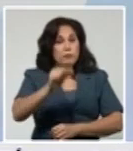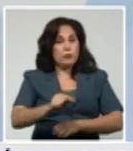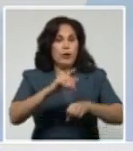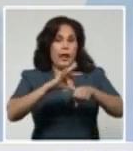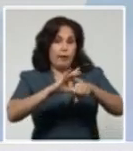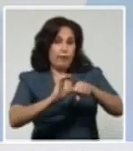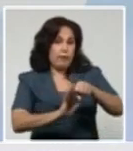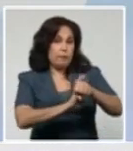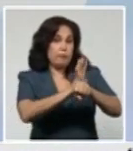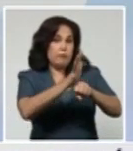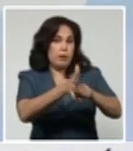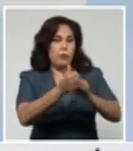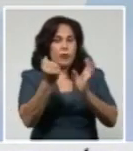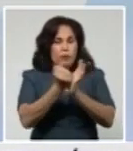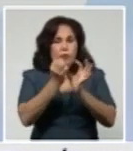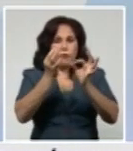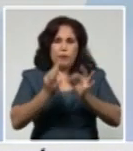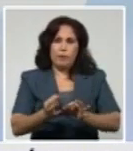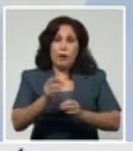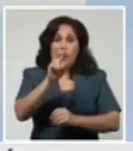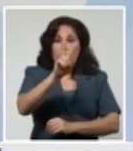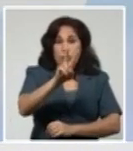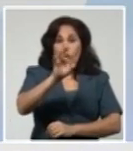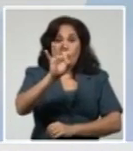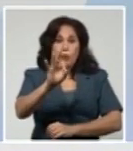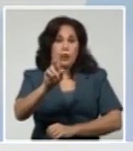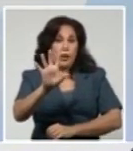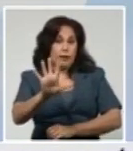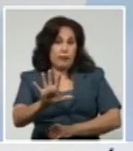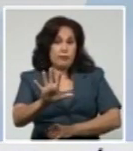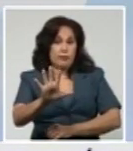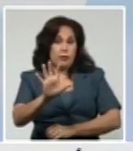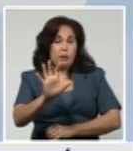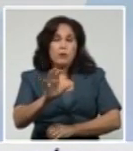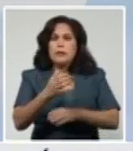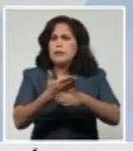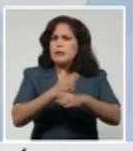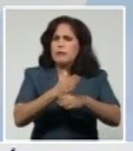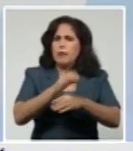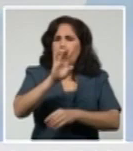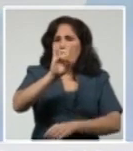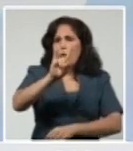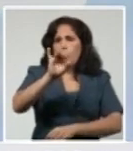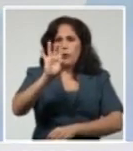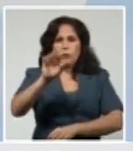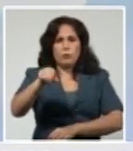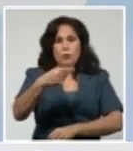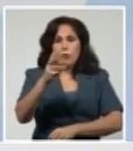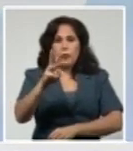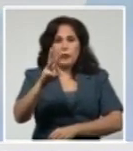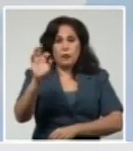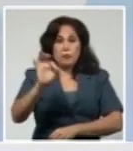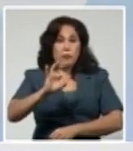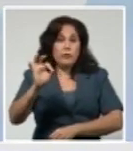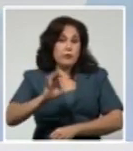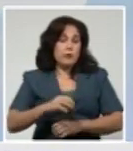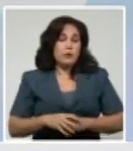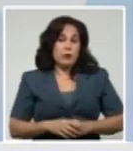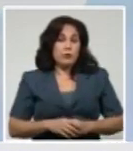290, or 4.7%, are active hospitalized cases. Of